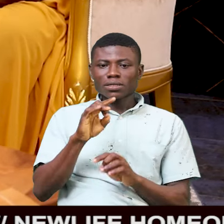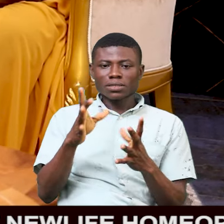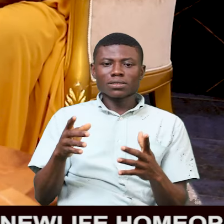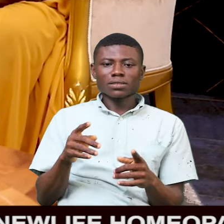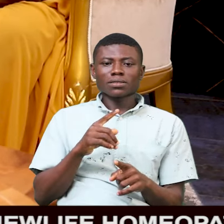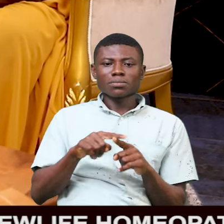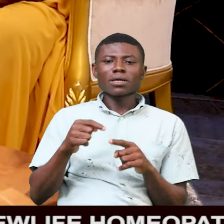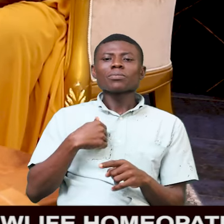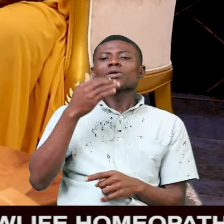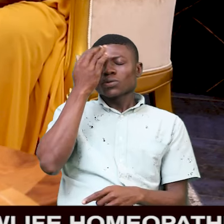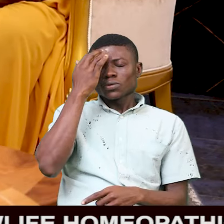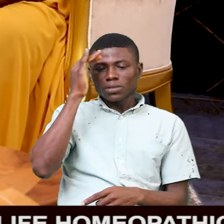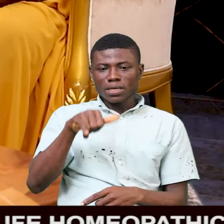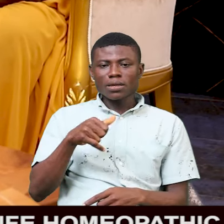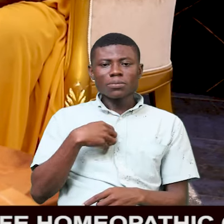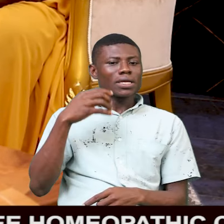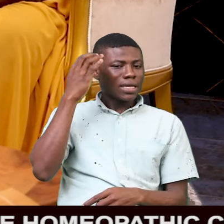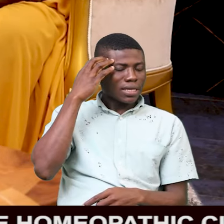wumpo no. Na minim.